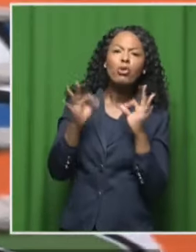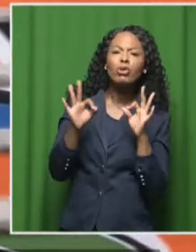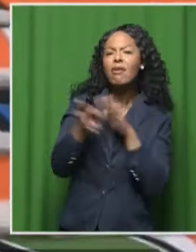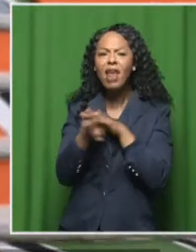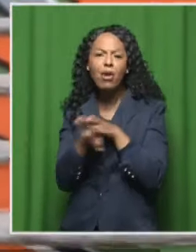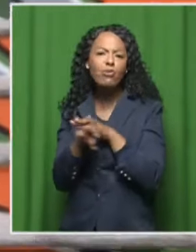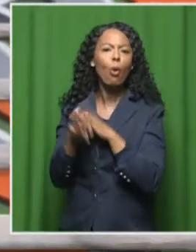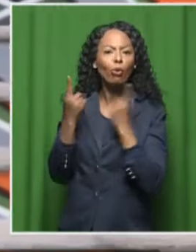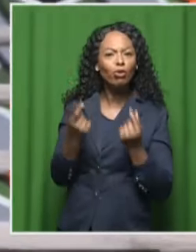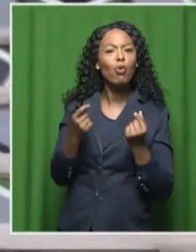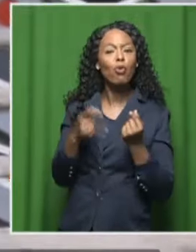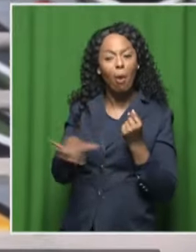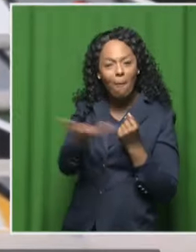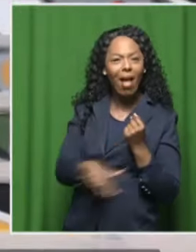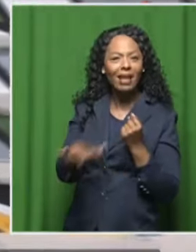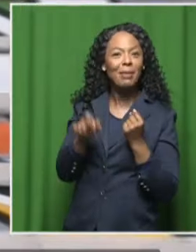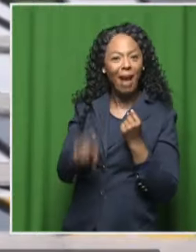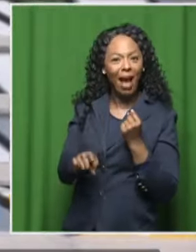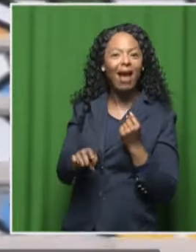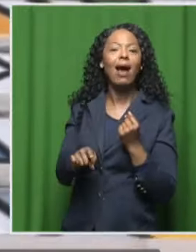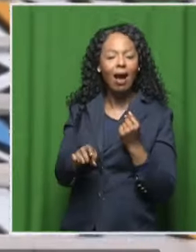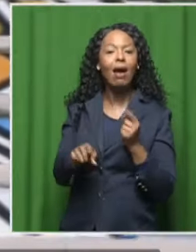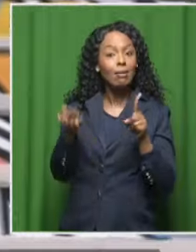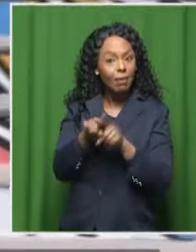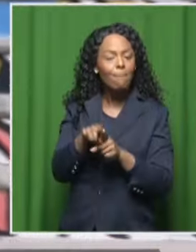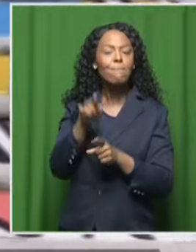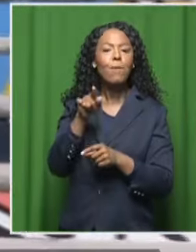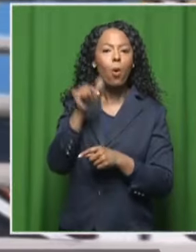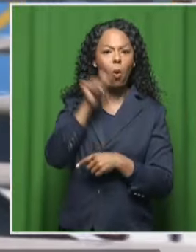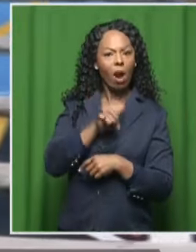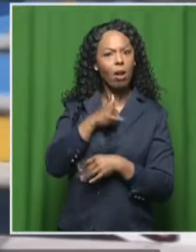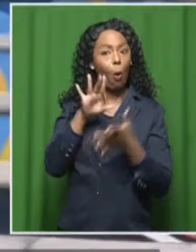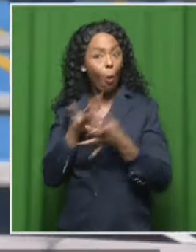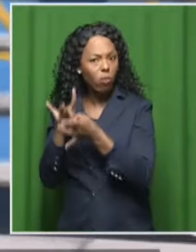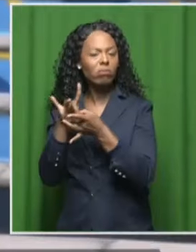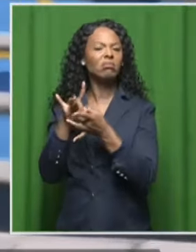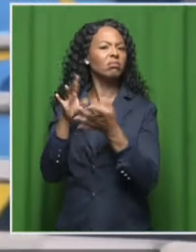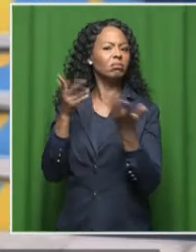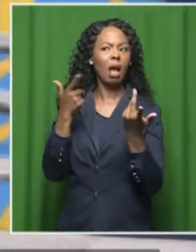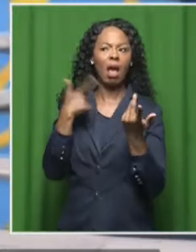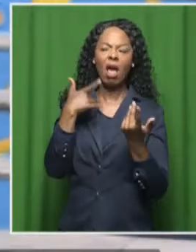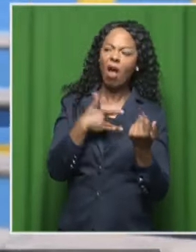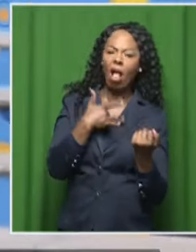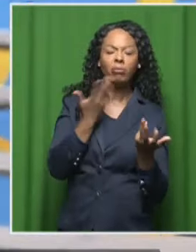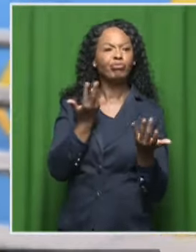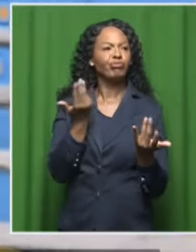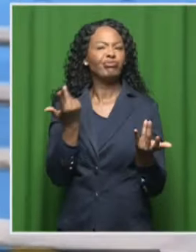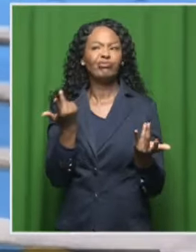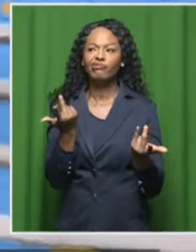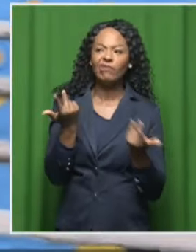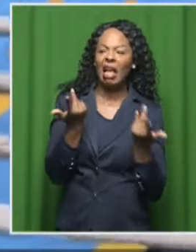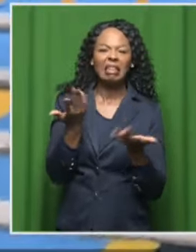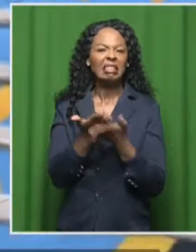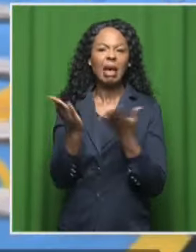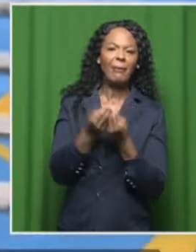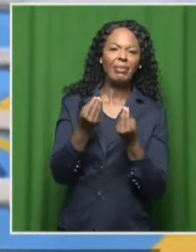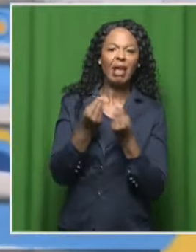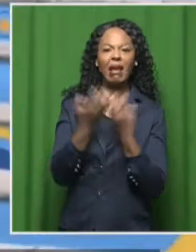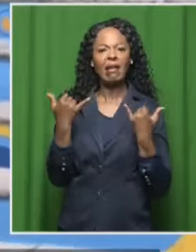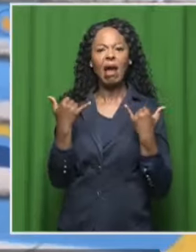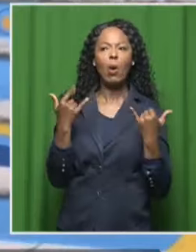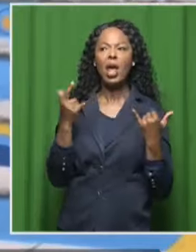it's nice. So another thing I can count, even if you are at home, if you feel I want to see a Ndebele printed, come to